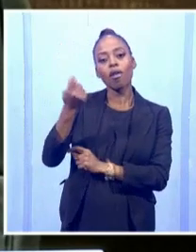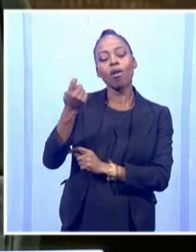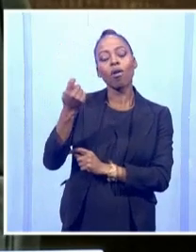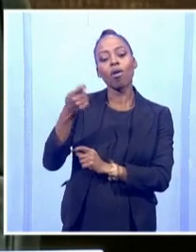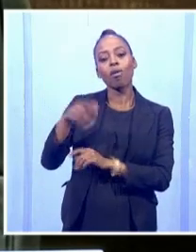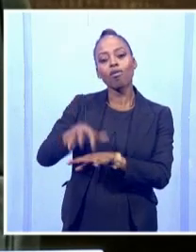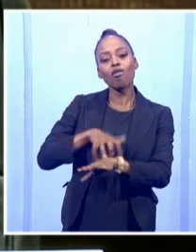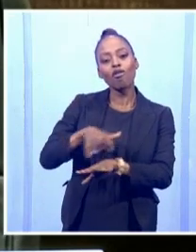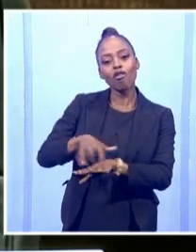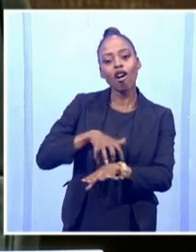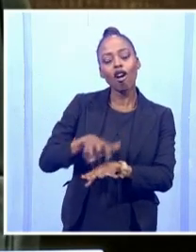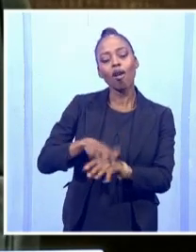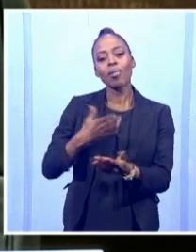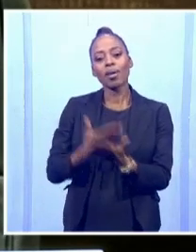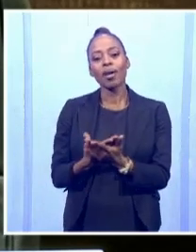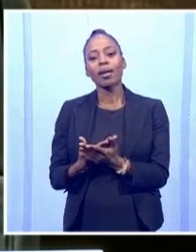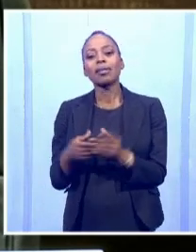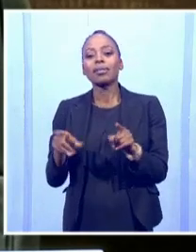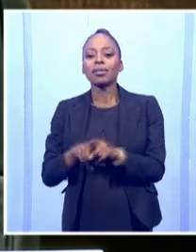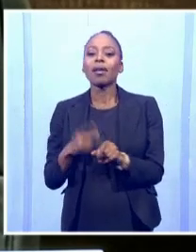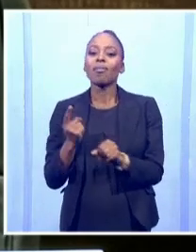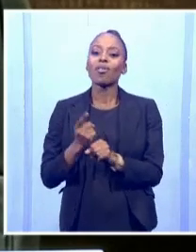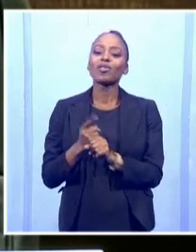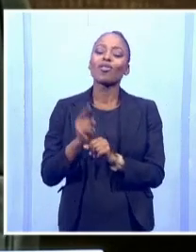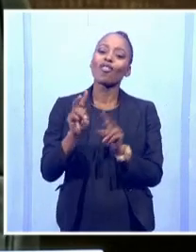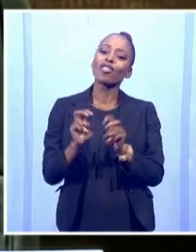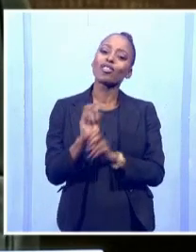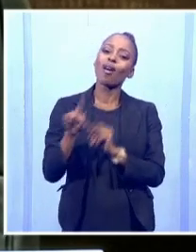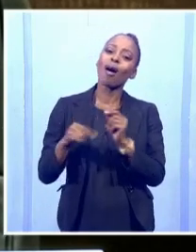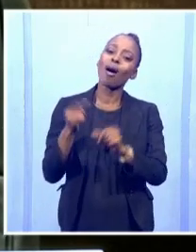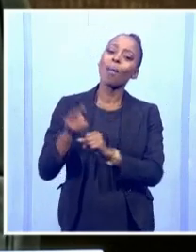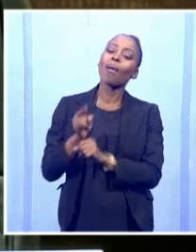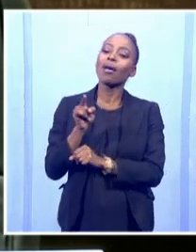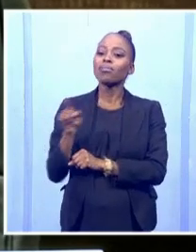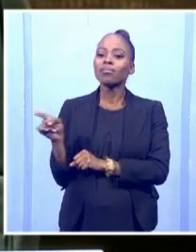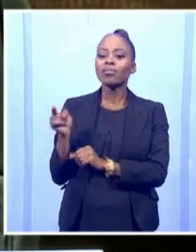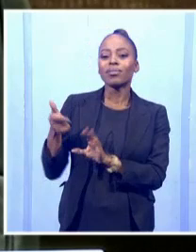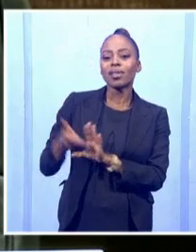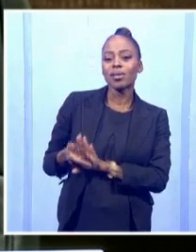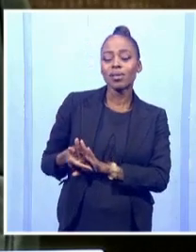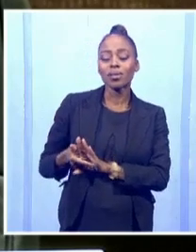the derivatives of petroleum products, and we see an opportunity for